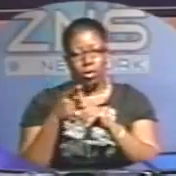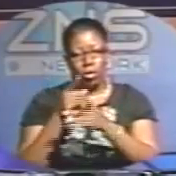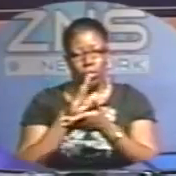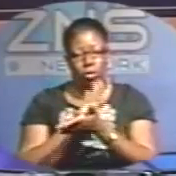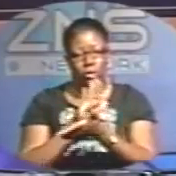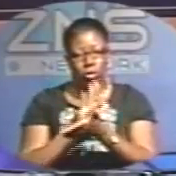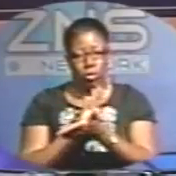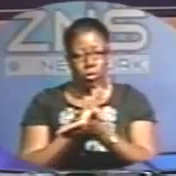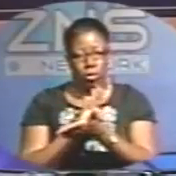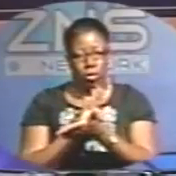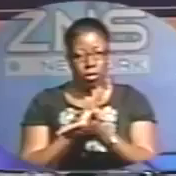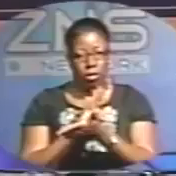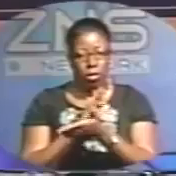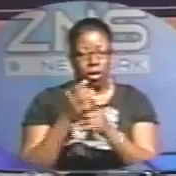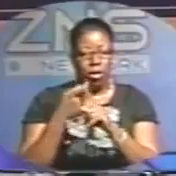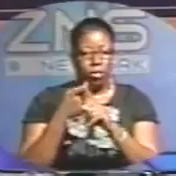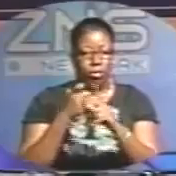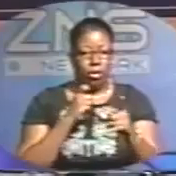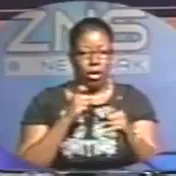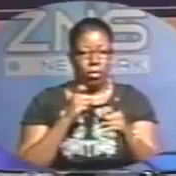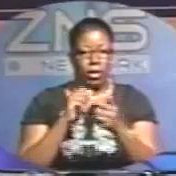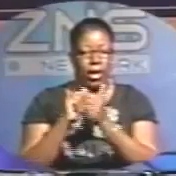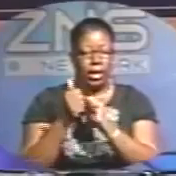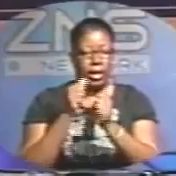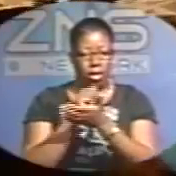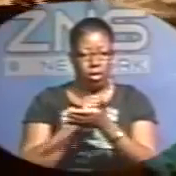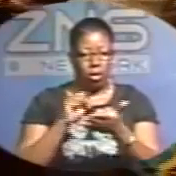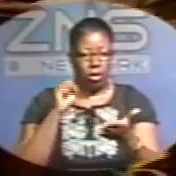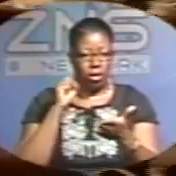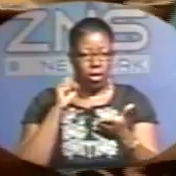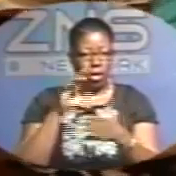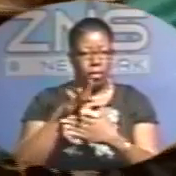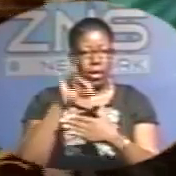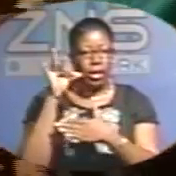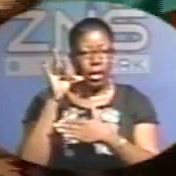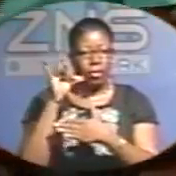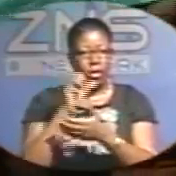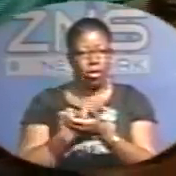athletic scholarships, and each athlete is picking up a scholarship on average of